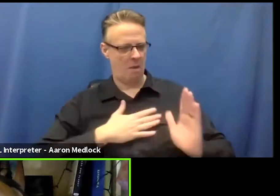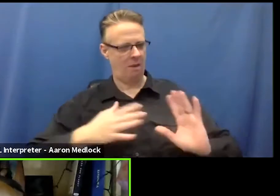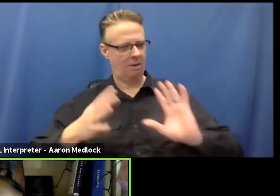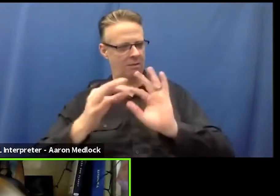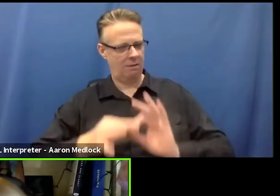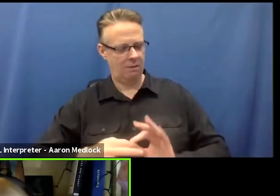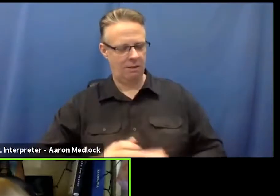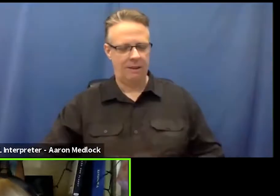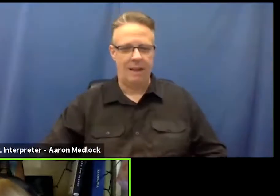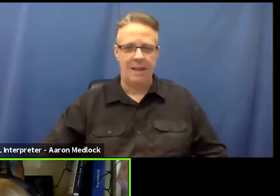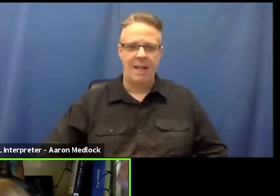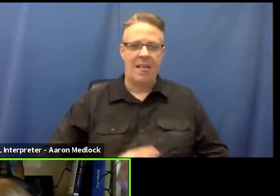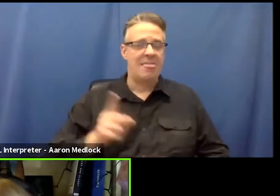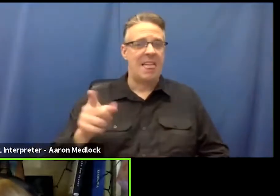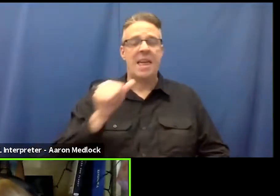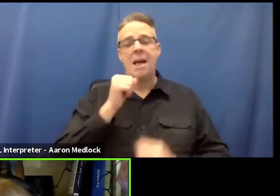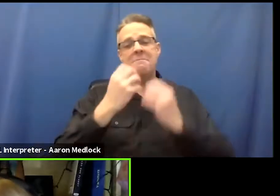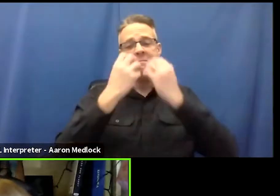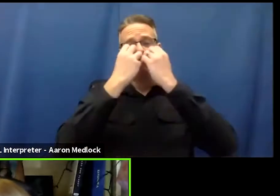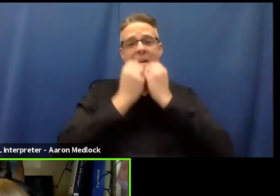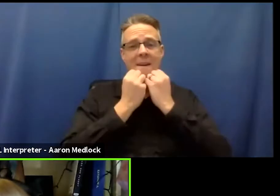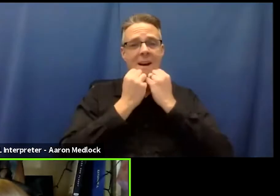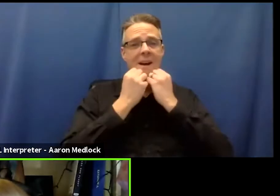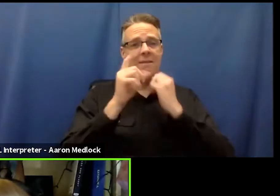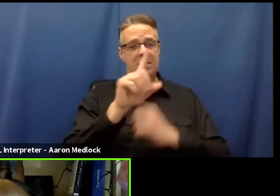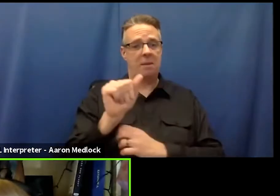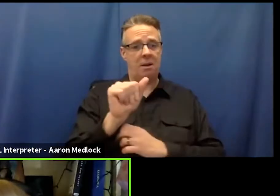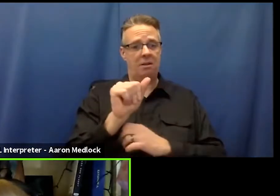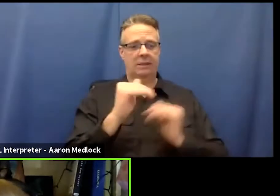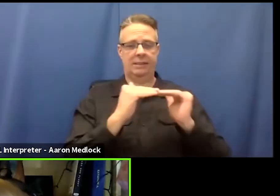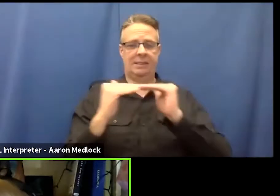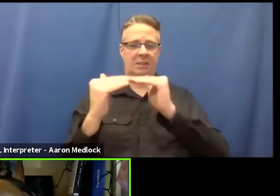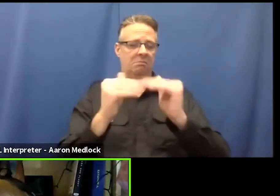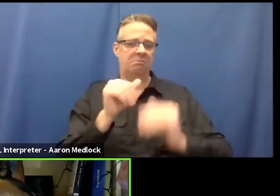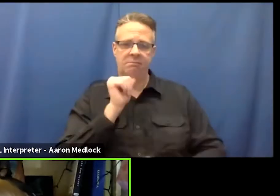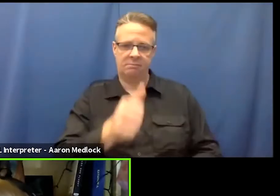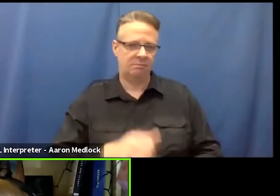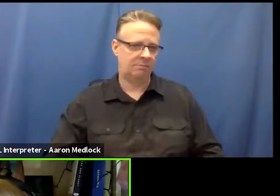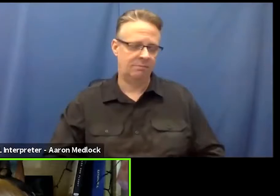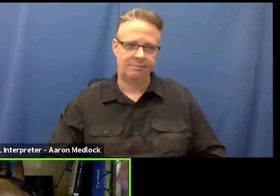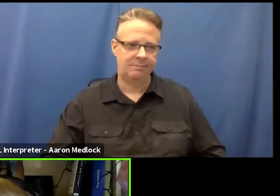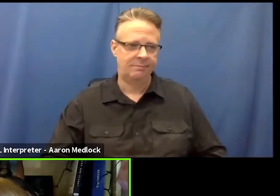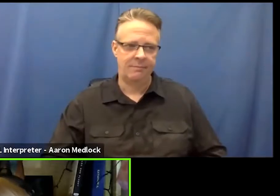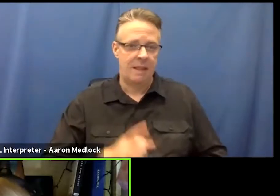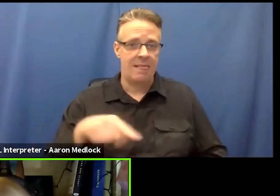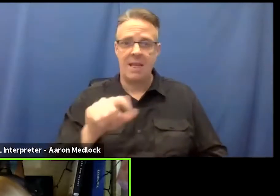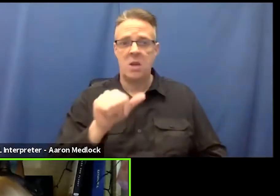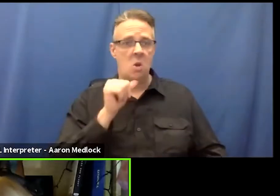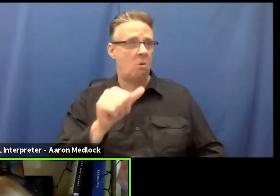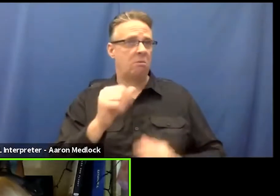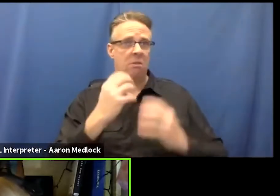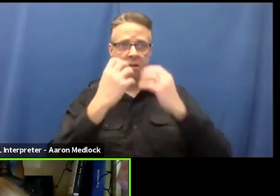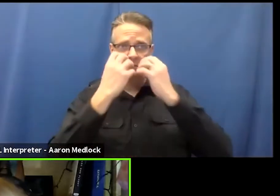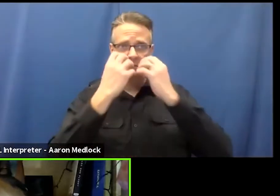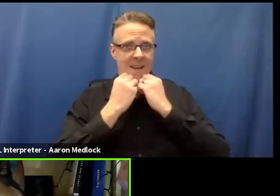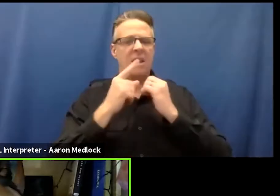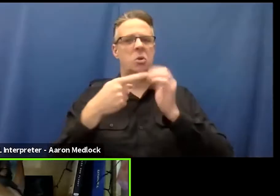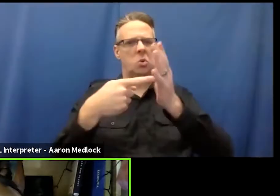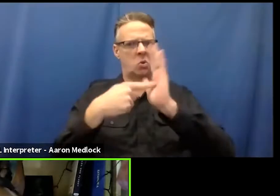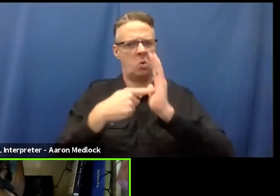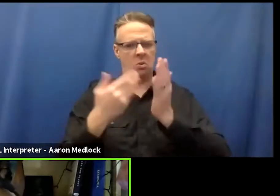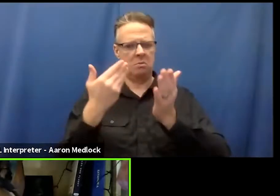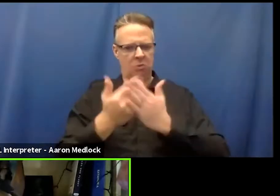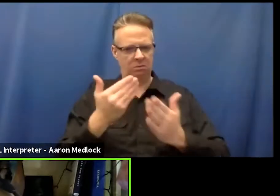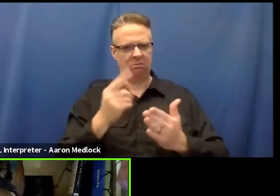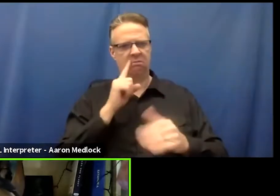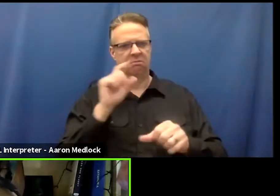they value disabled people as equal citizens. And not only do they not value them, they have been demonstrated to